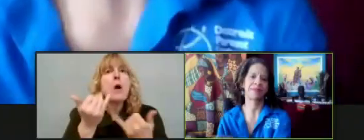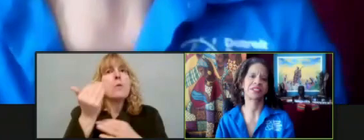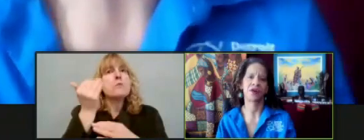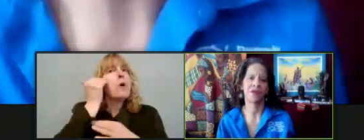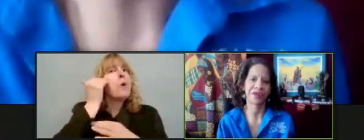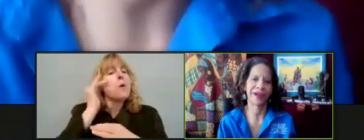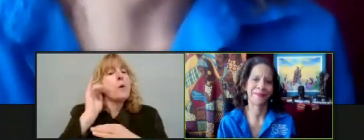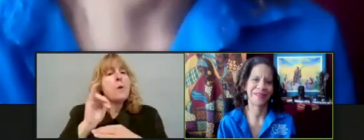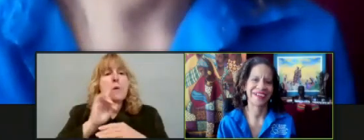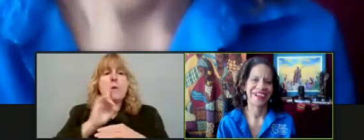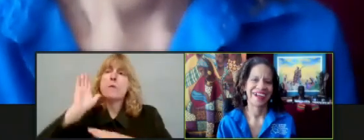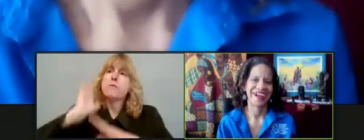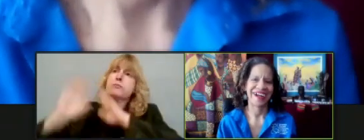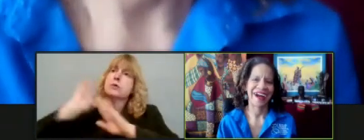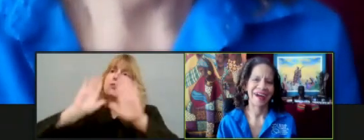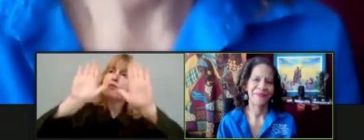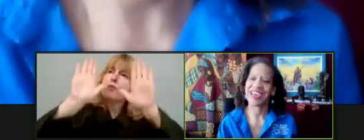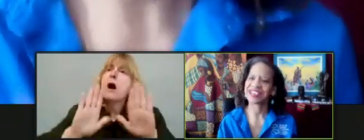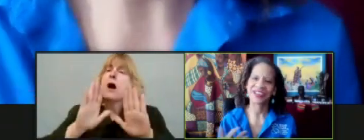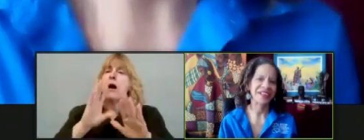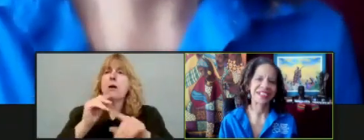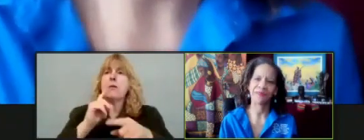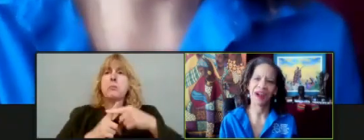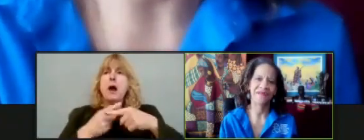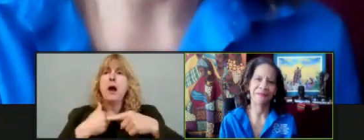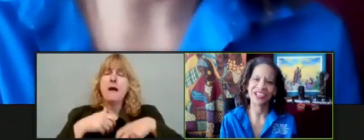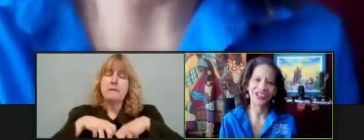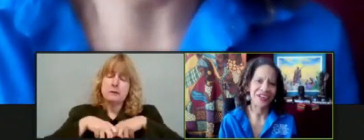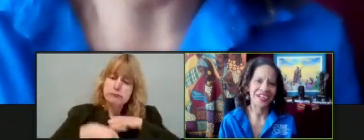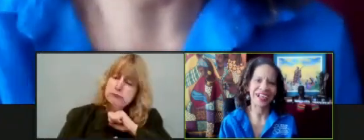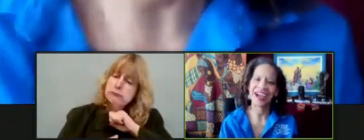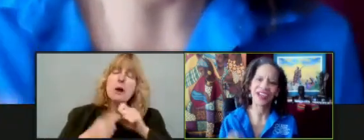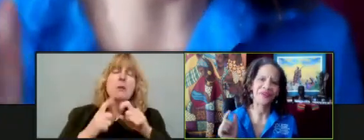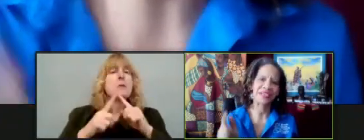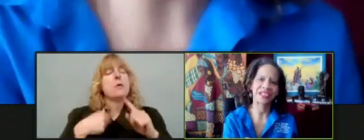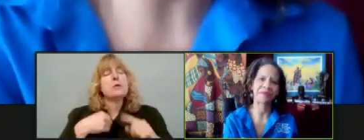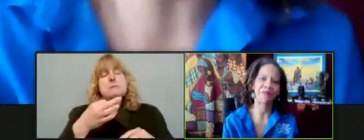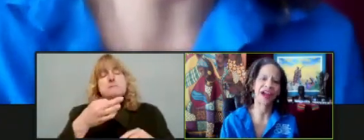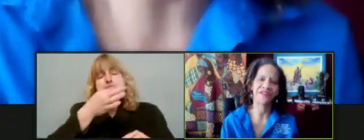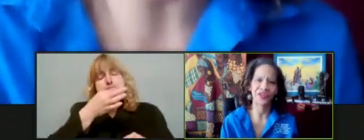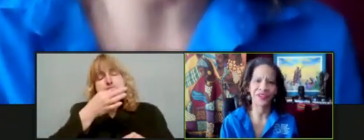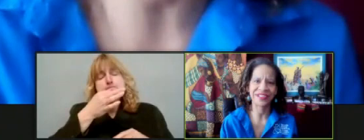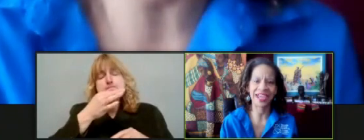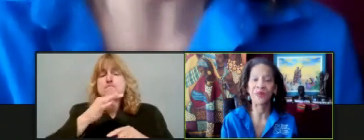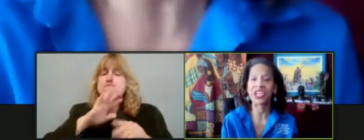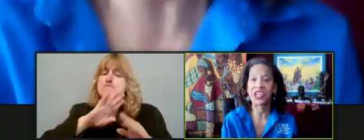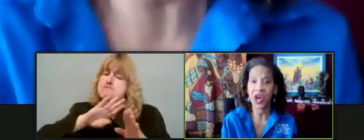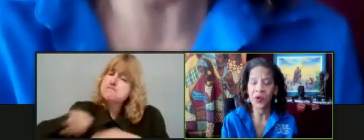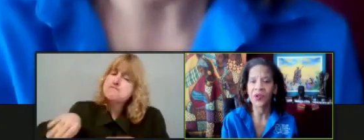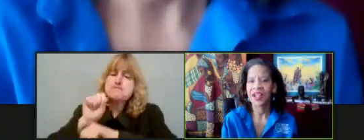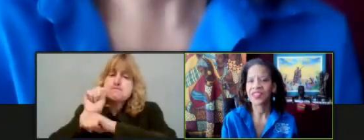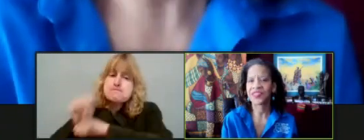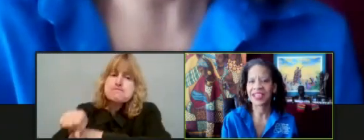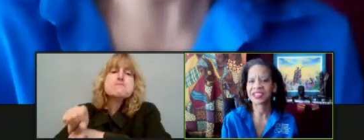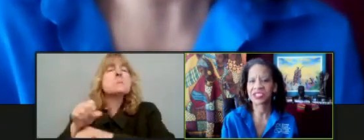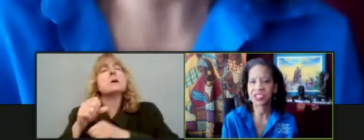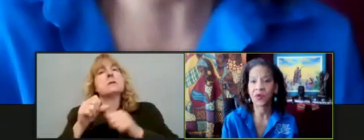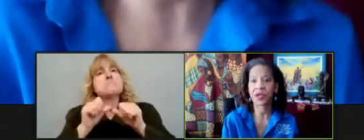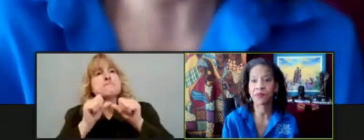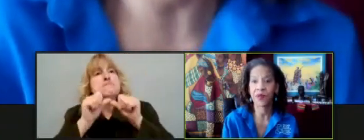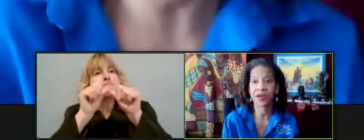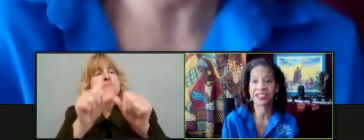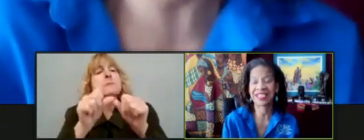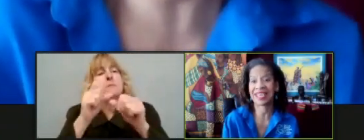have been able to overcome. That certainly is part of my journey. I know it can be part of yours. And we know that that is